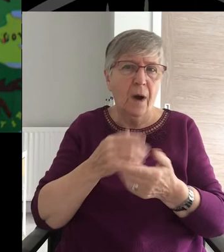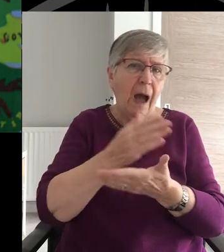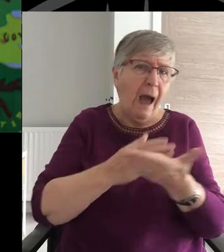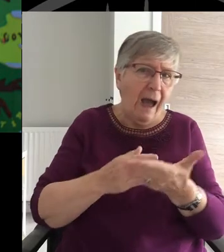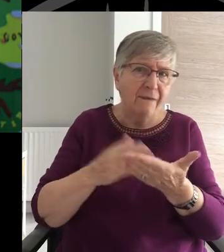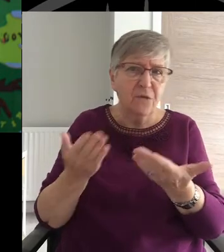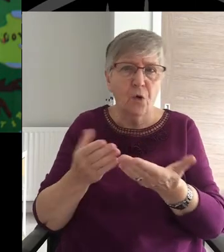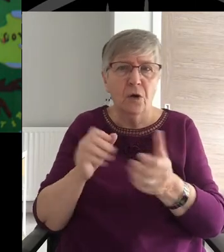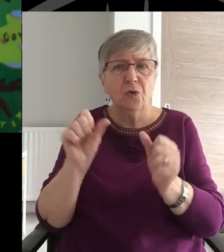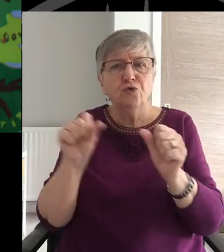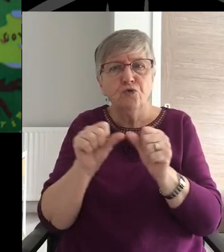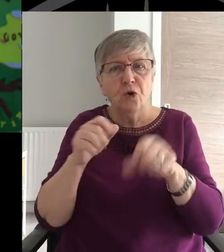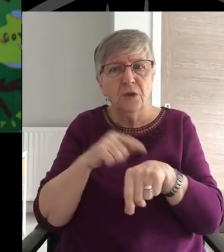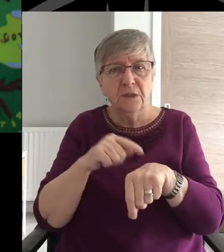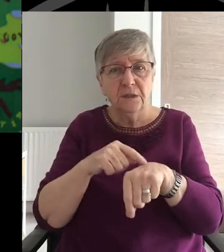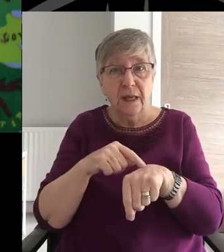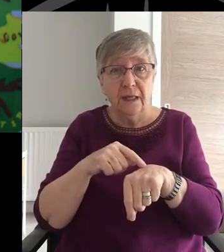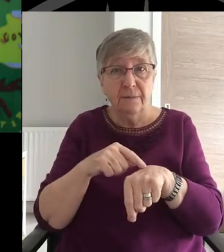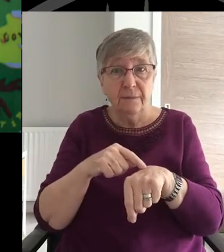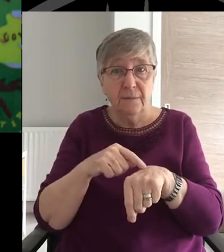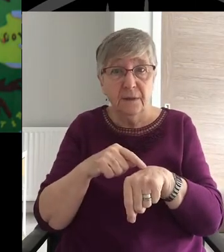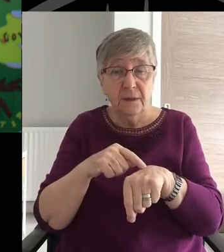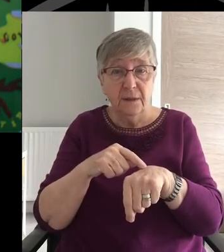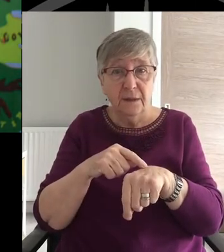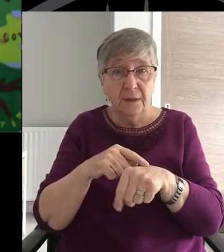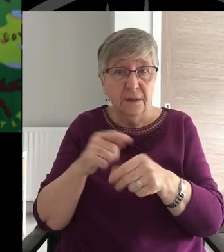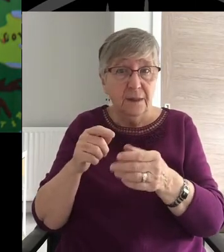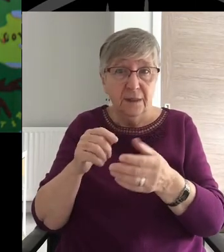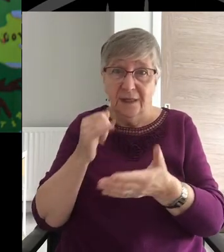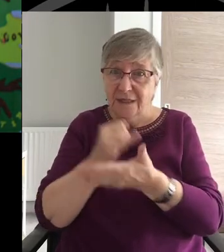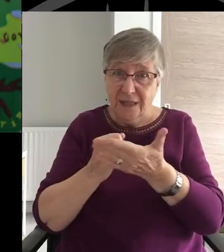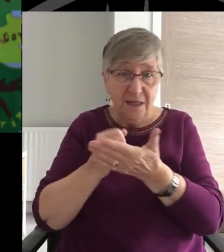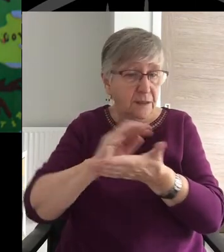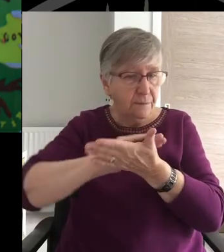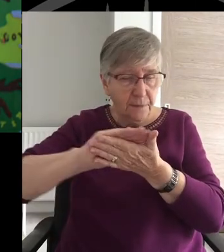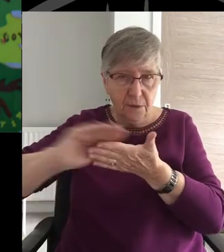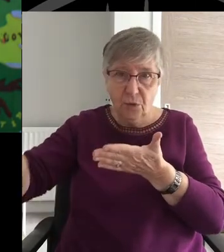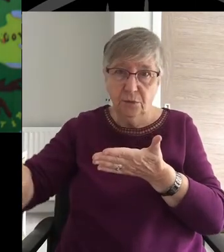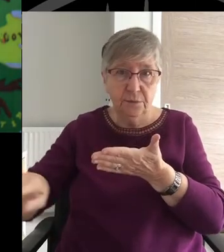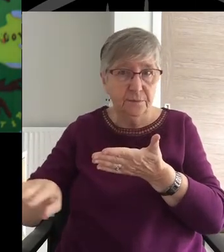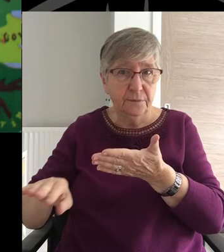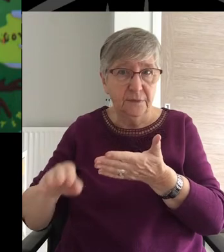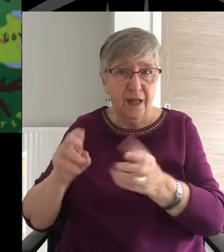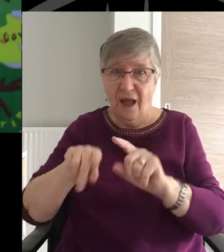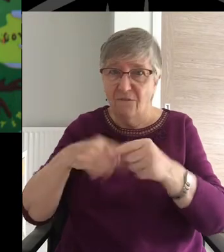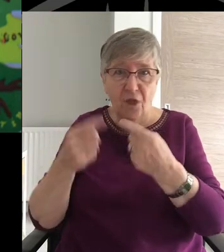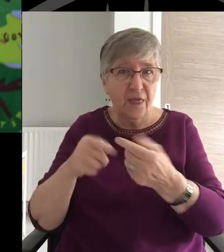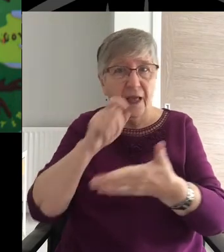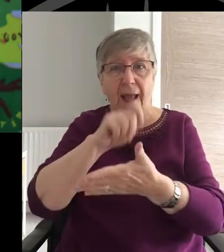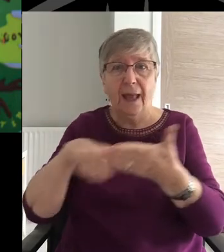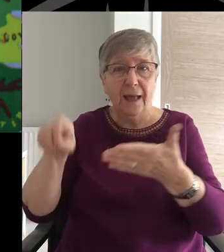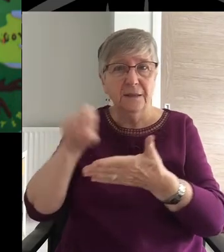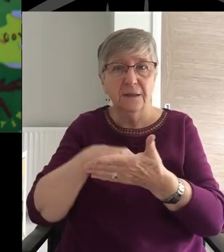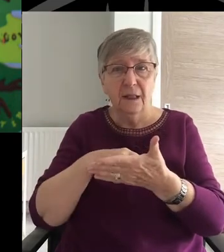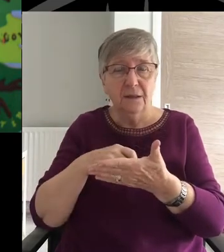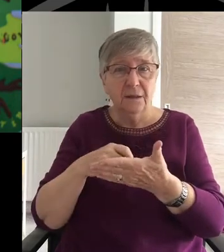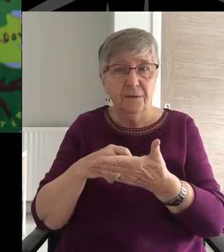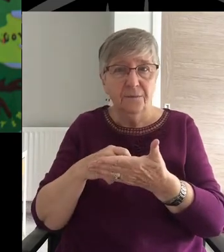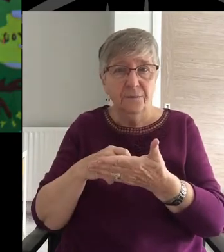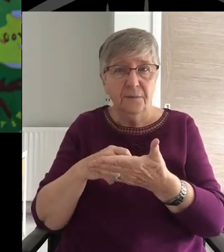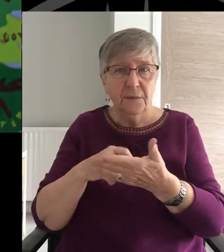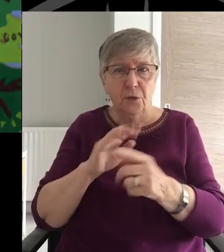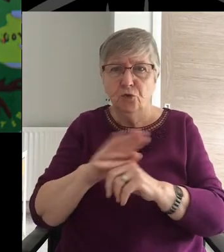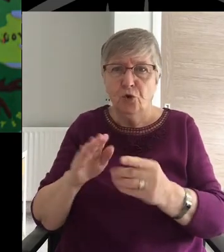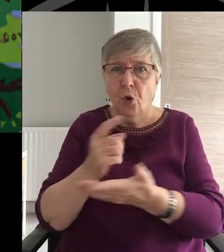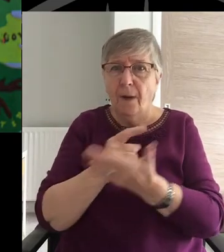temporary. The charges will be dropped. The slate will be wiped clean. The debt cancelled. The issue is not